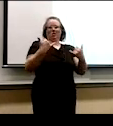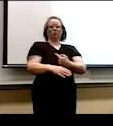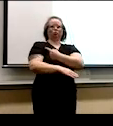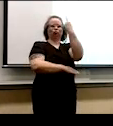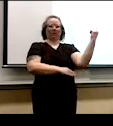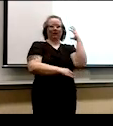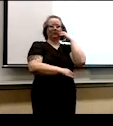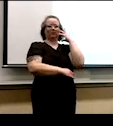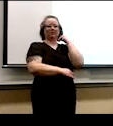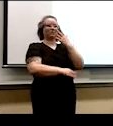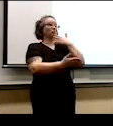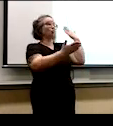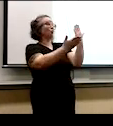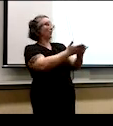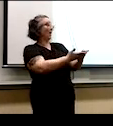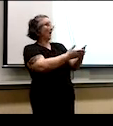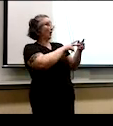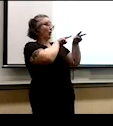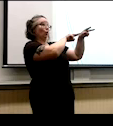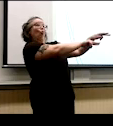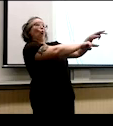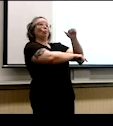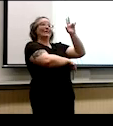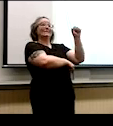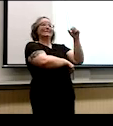all her work in organizing.